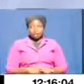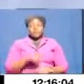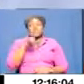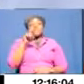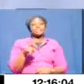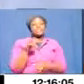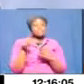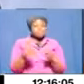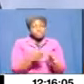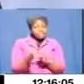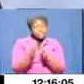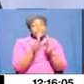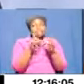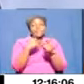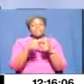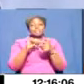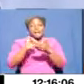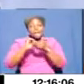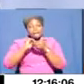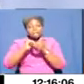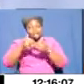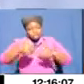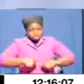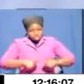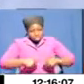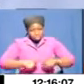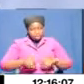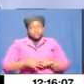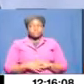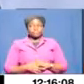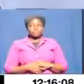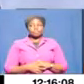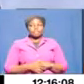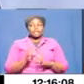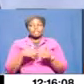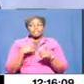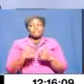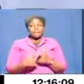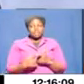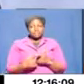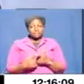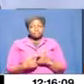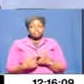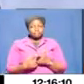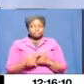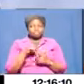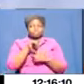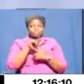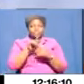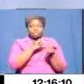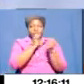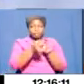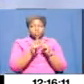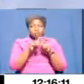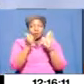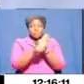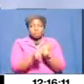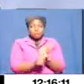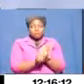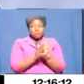youth. The bulge will however turn into a tragedy with a high probability of